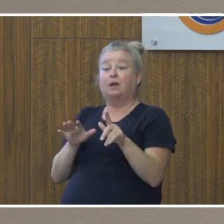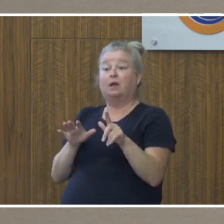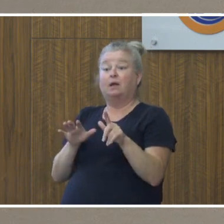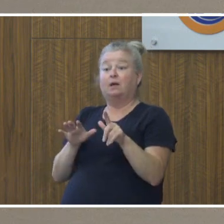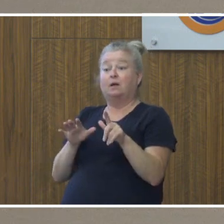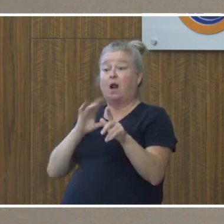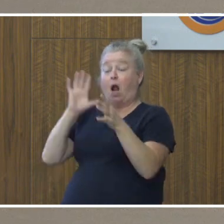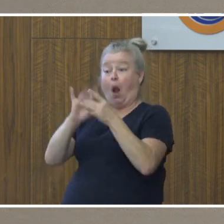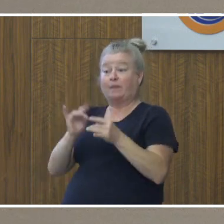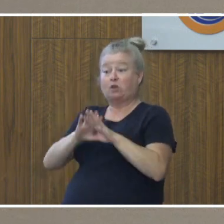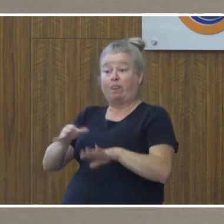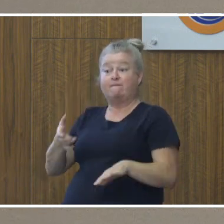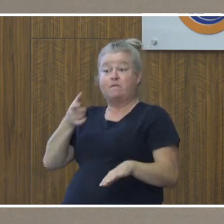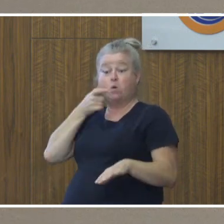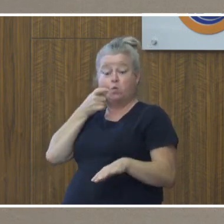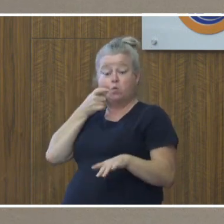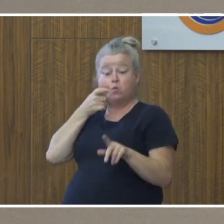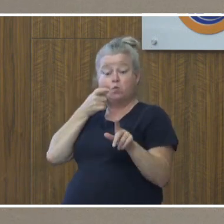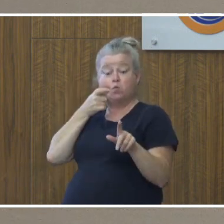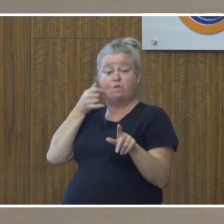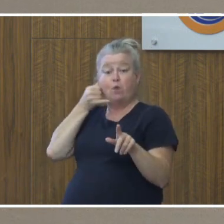the phone at the present time?